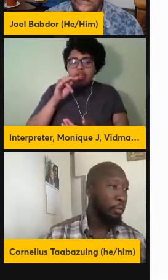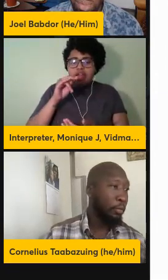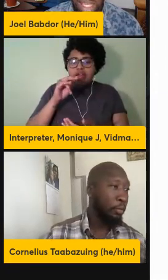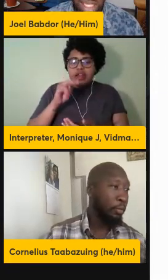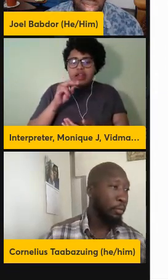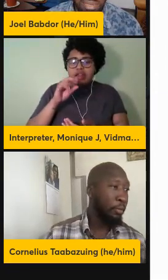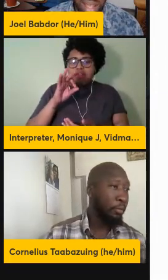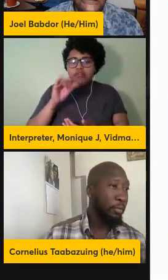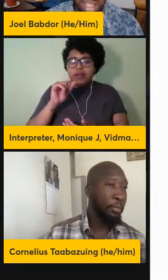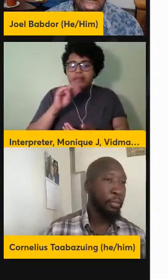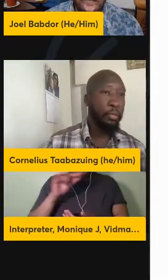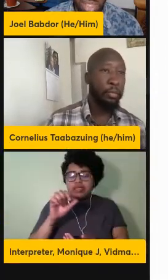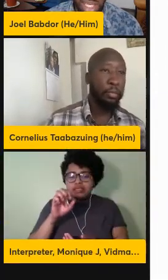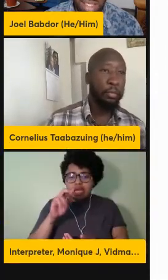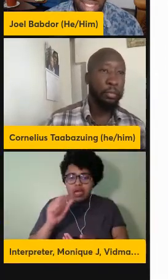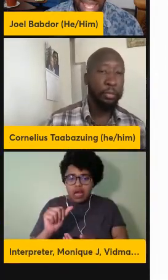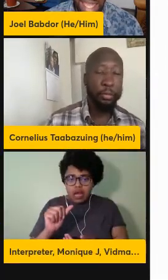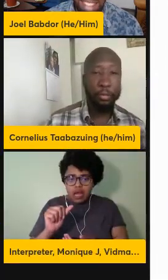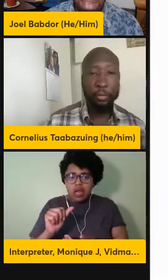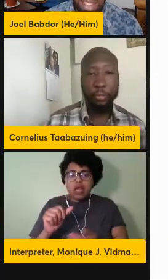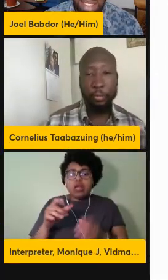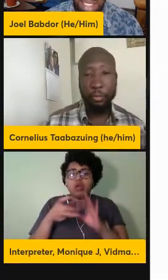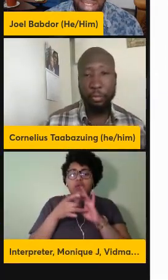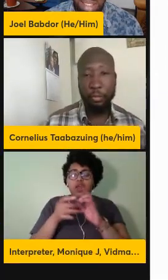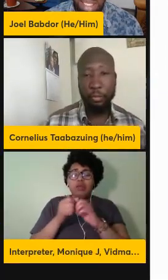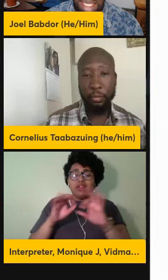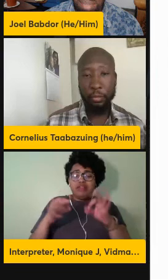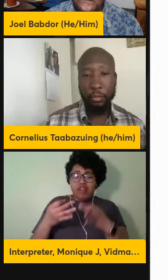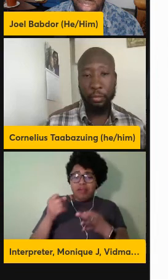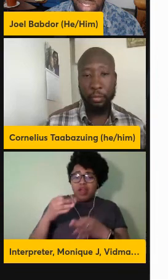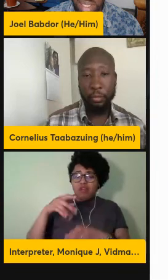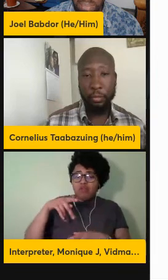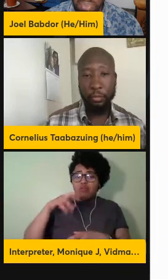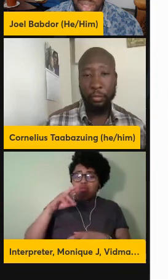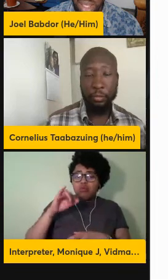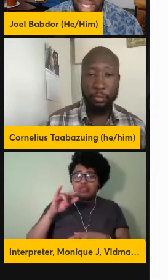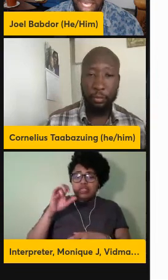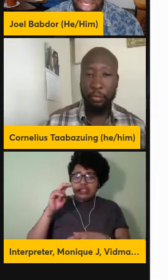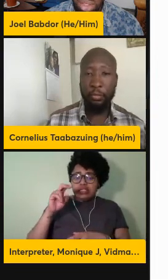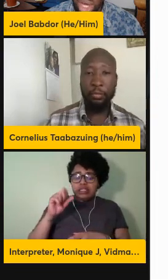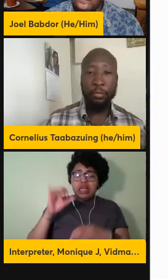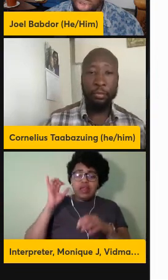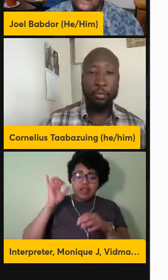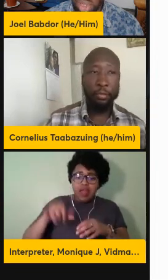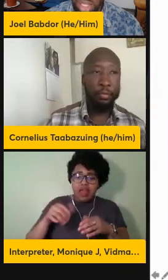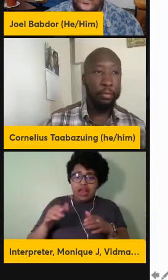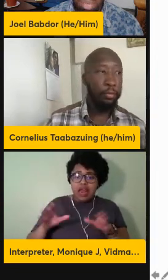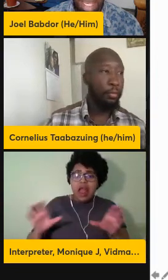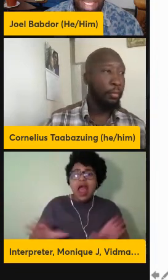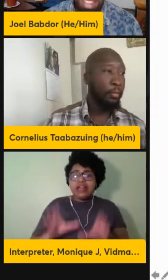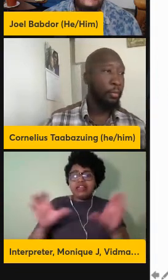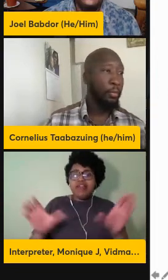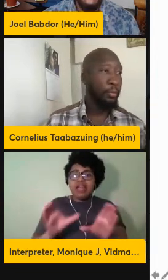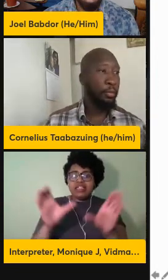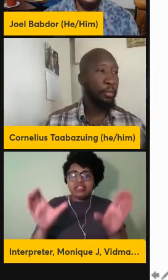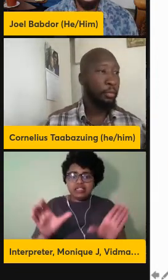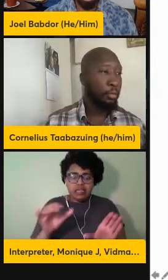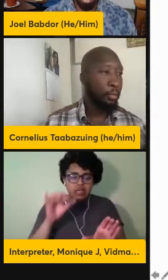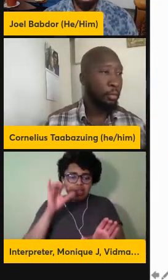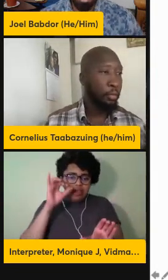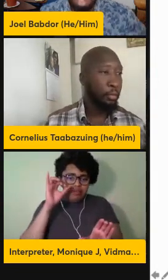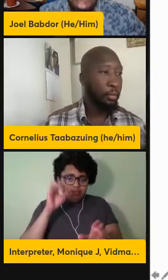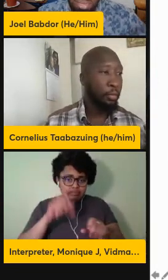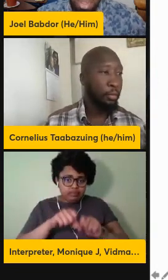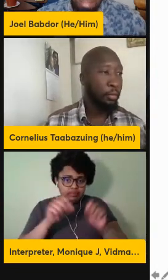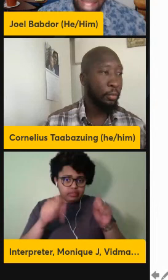domain, containing a family of proteins that activates the innate immune system. He uncovered the molecular mechanisms of activation